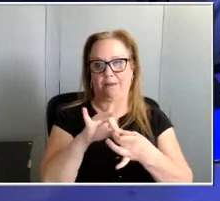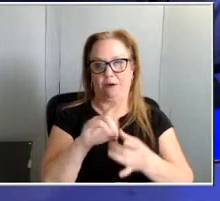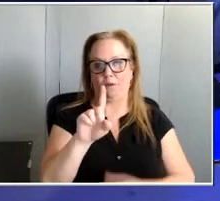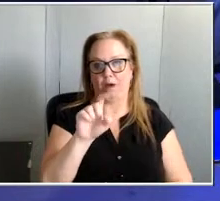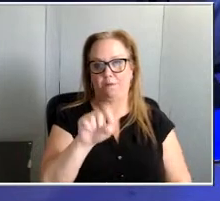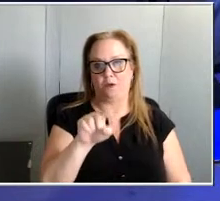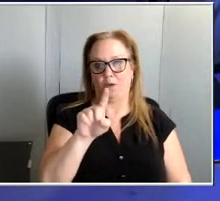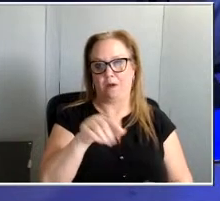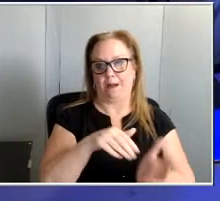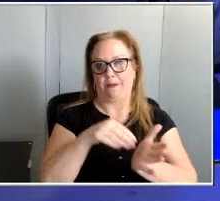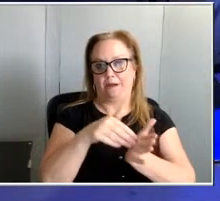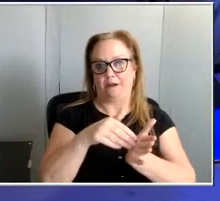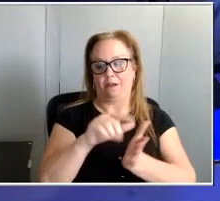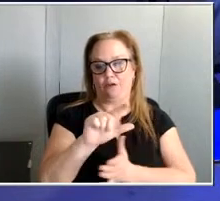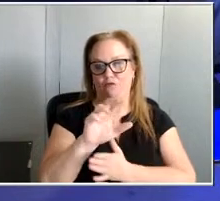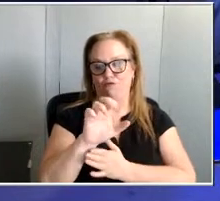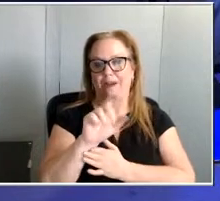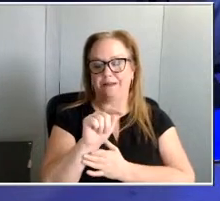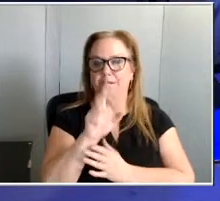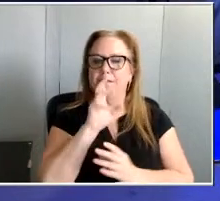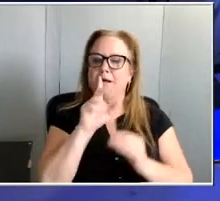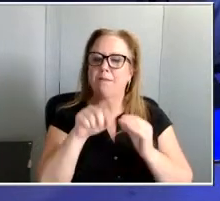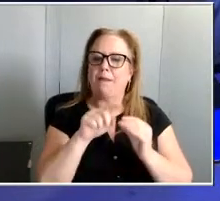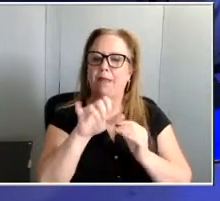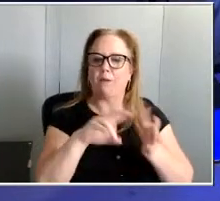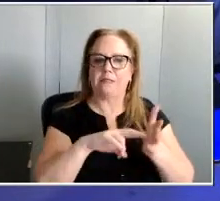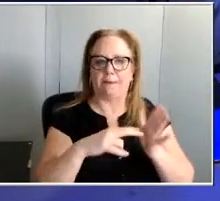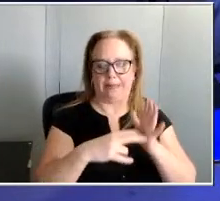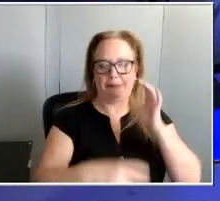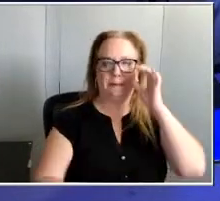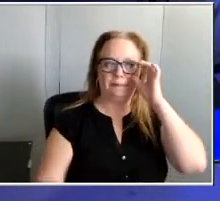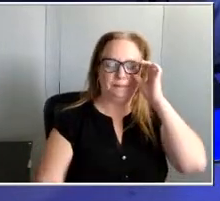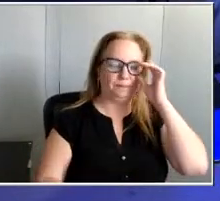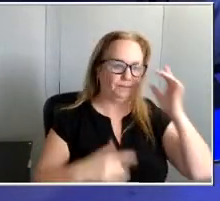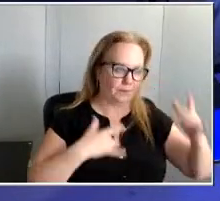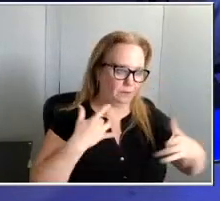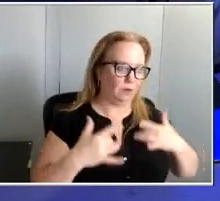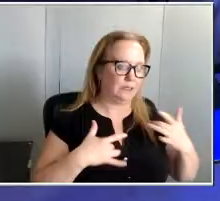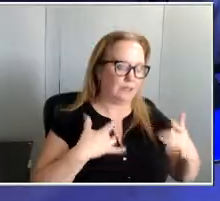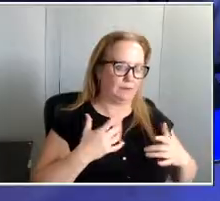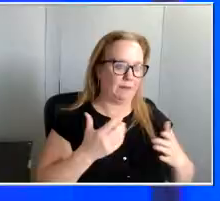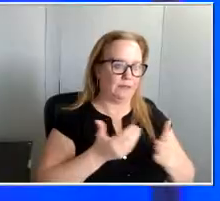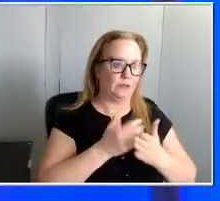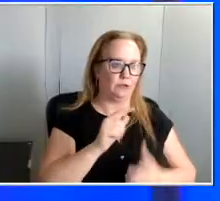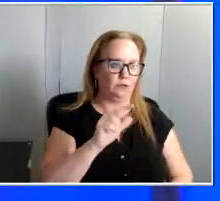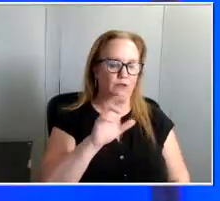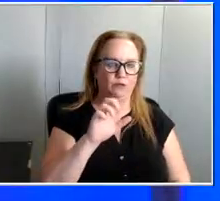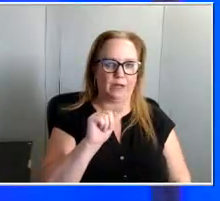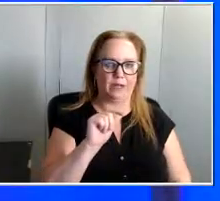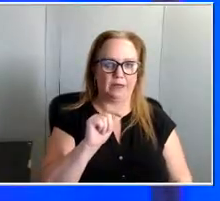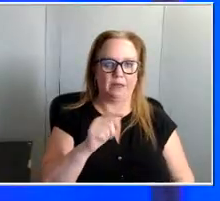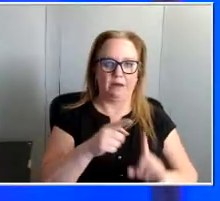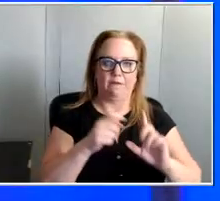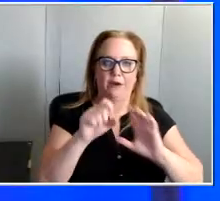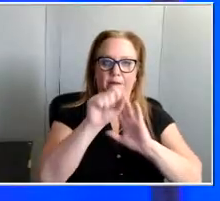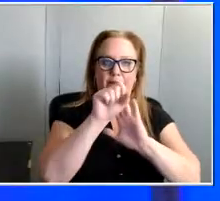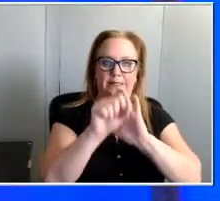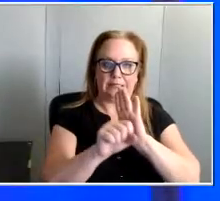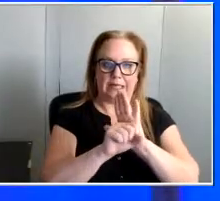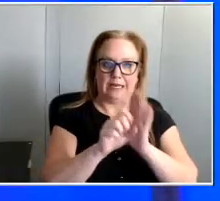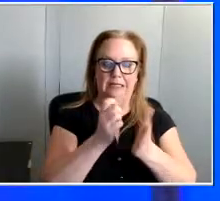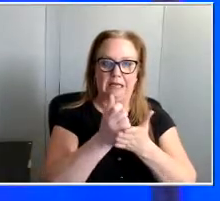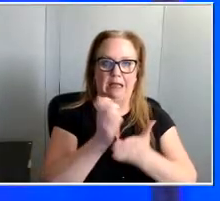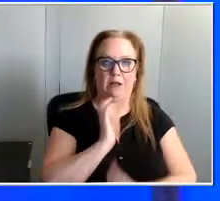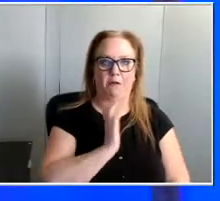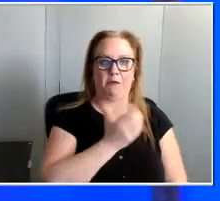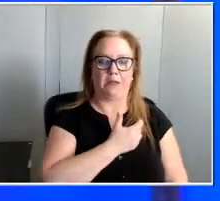million grant. Talk to us a little bit about that. What does that mean? Sure. We're very excited about this new grant from the state to really help us